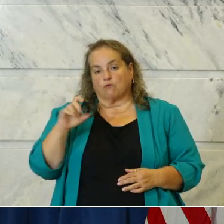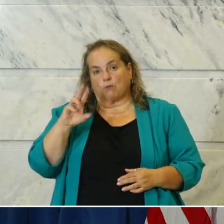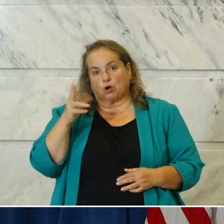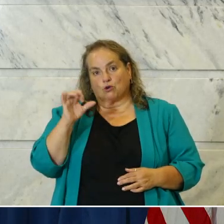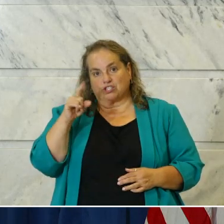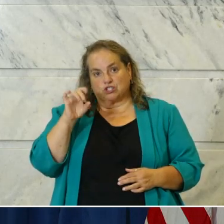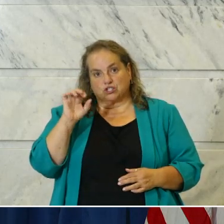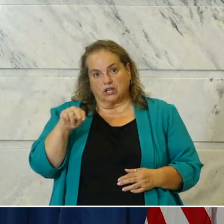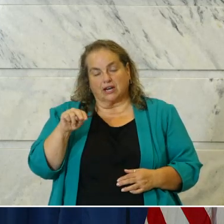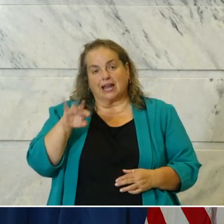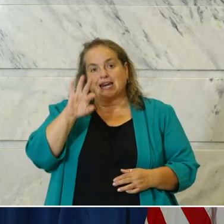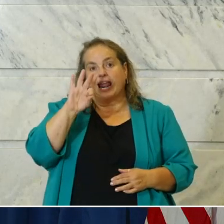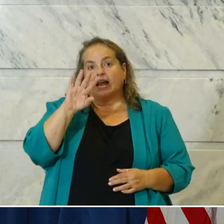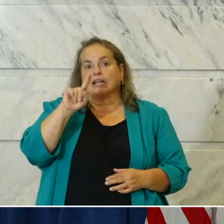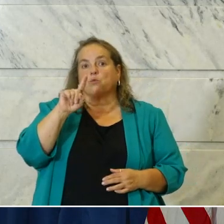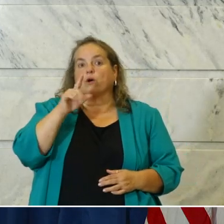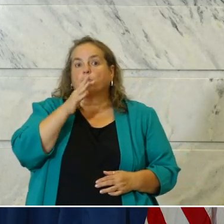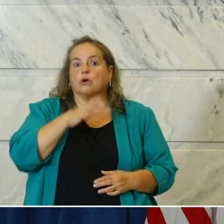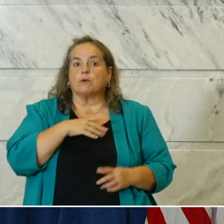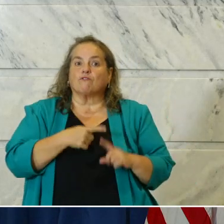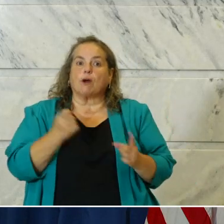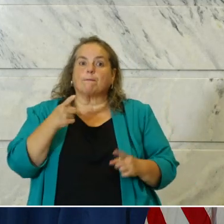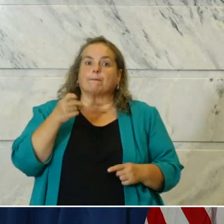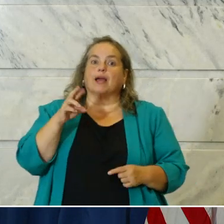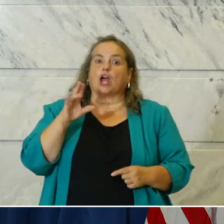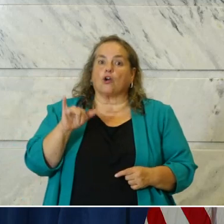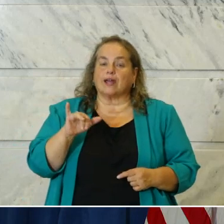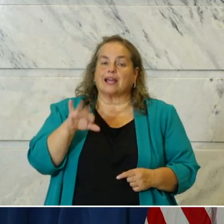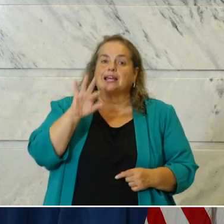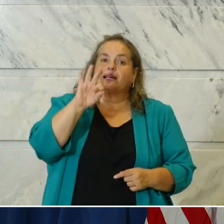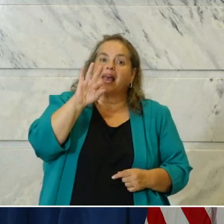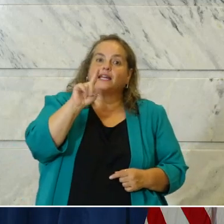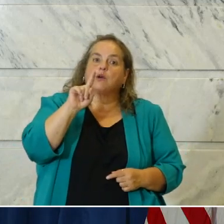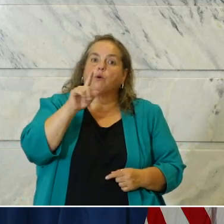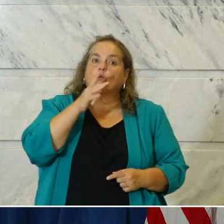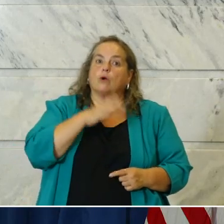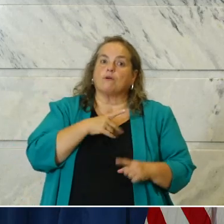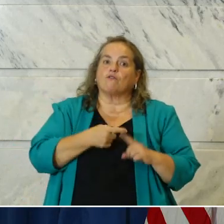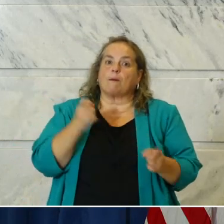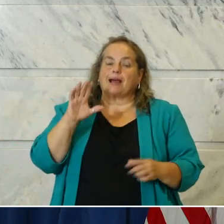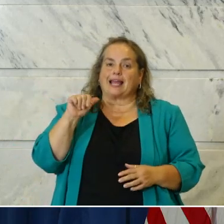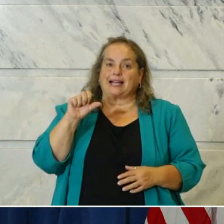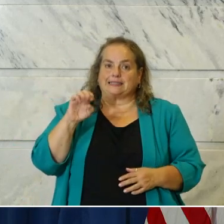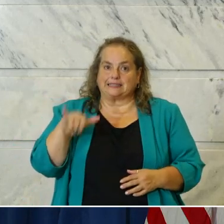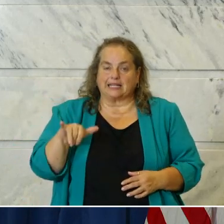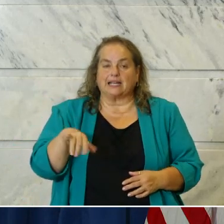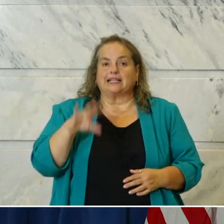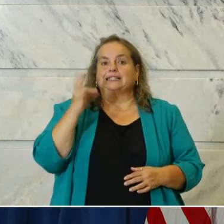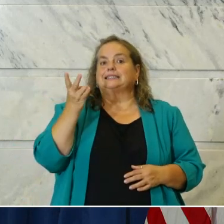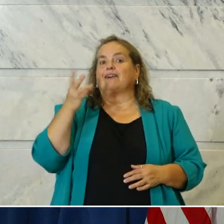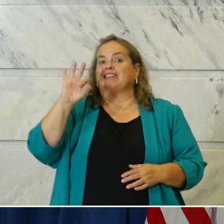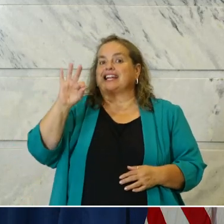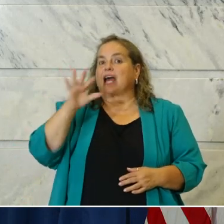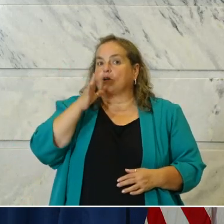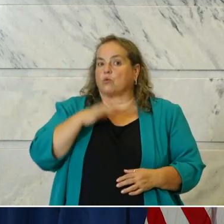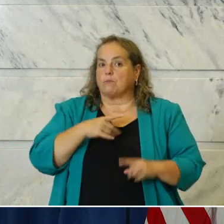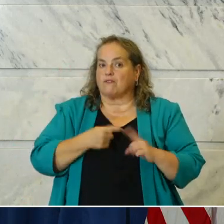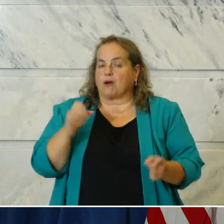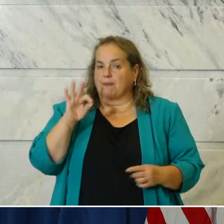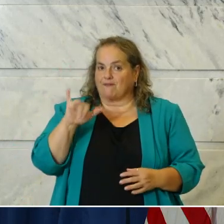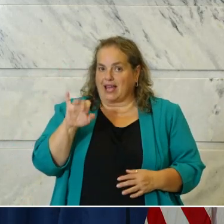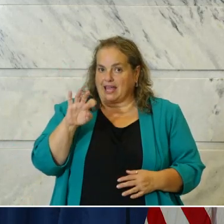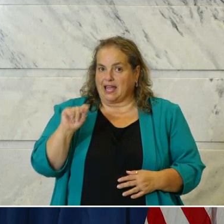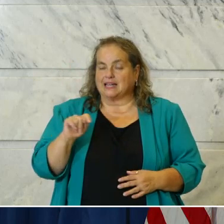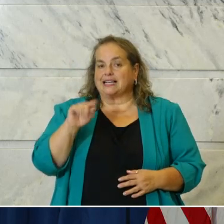Christian, a 91-year-old woman from Perry, a 91-year-old woman from Casey, a 79-year-old woman from Fayette,